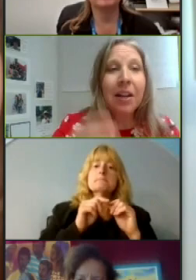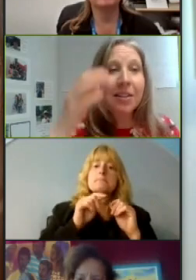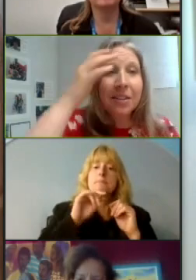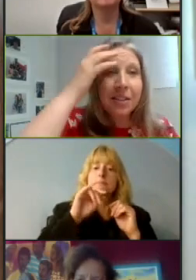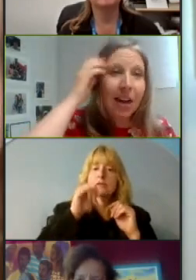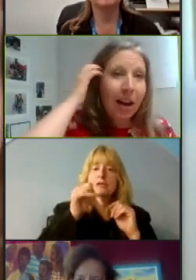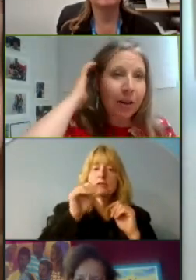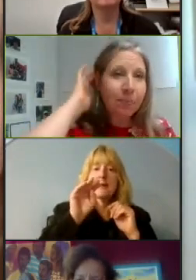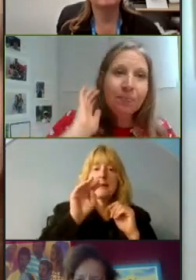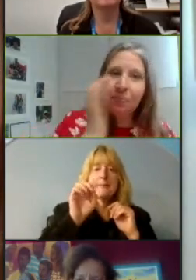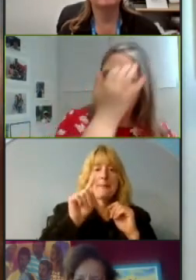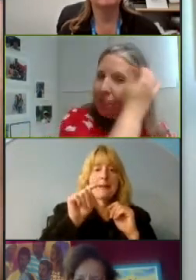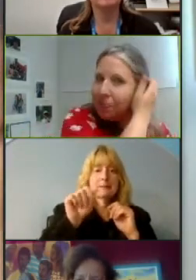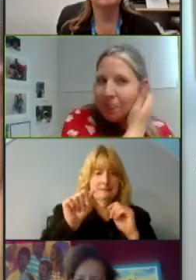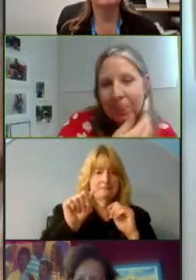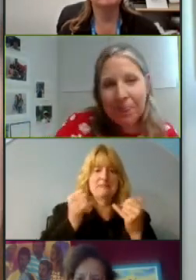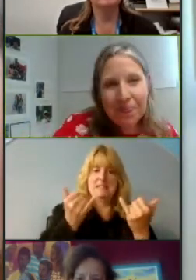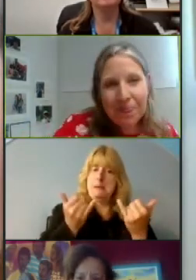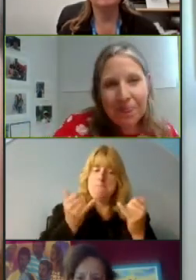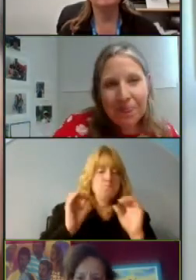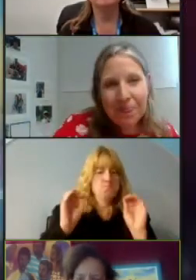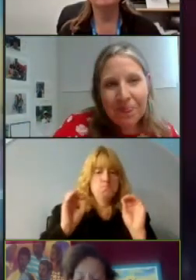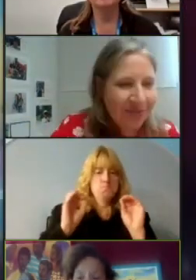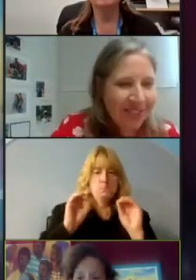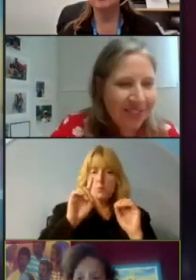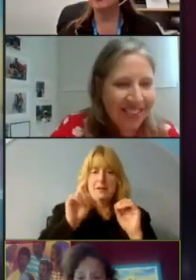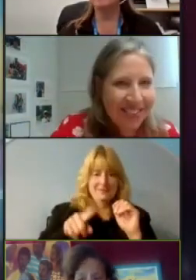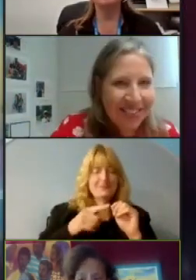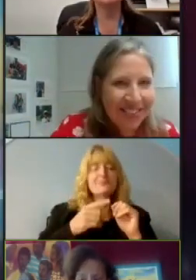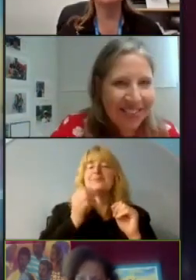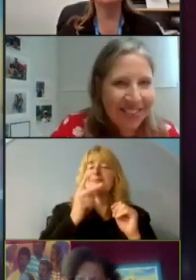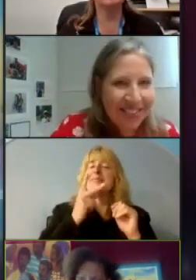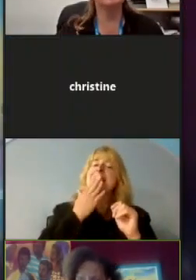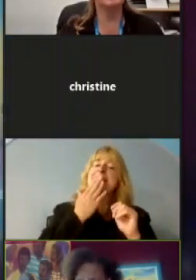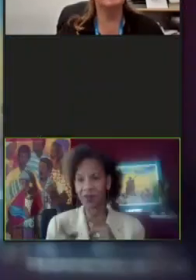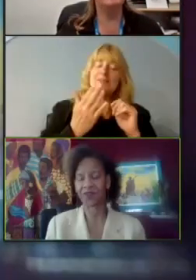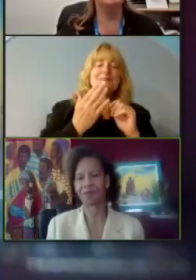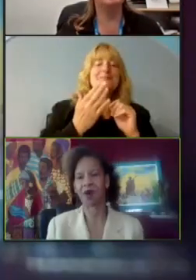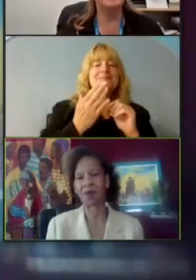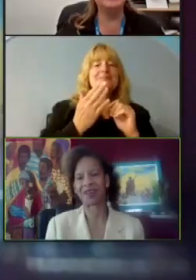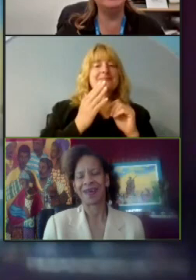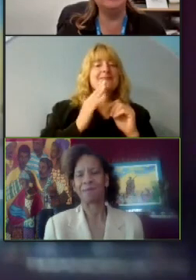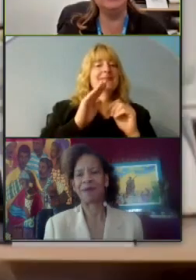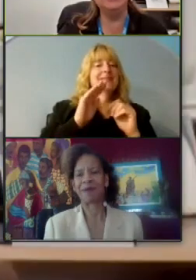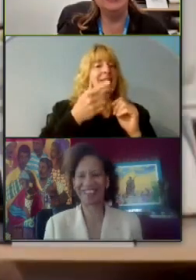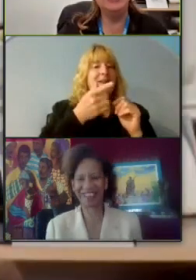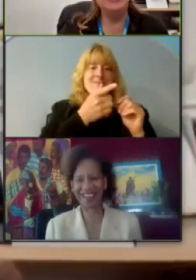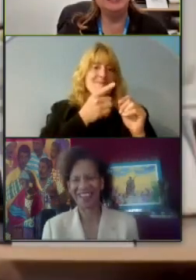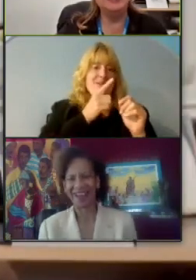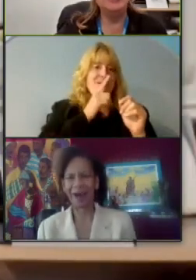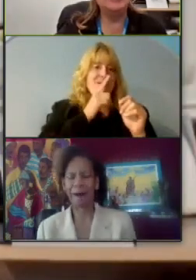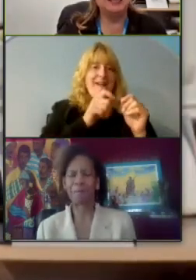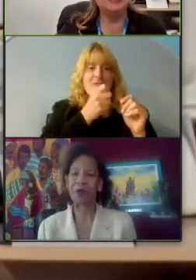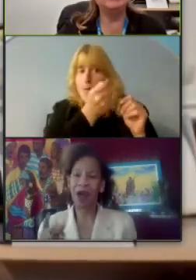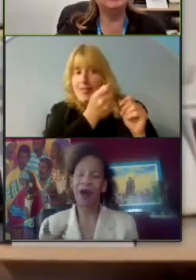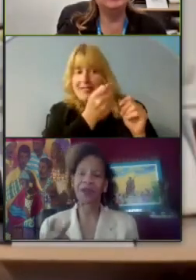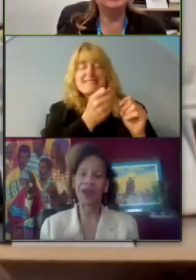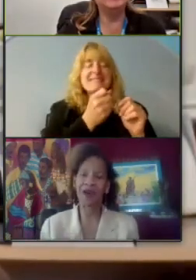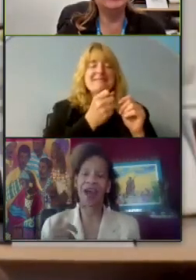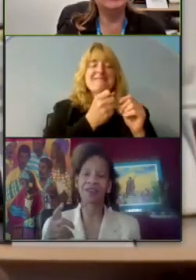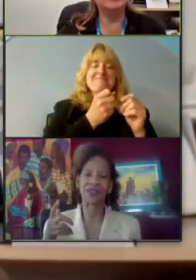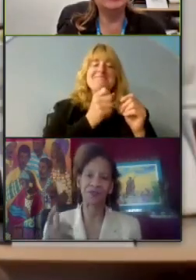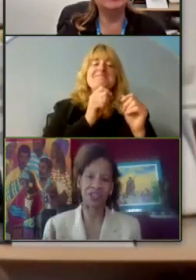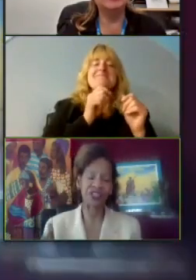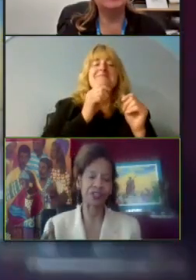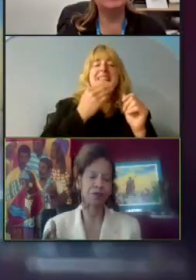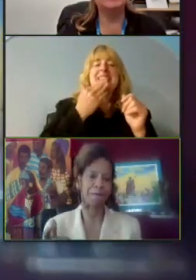Jametta, not at this time. Okay, thank you. So Crystal, it looks like you're off the hook for the moment, but, but Thank we you. all know